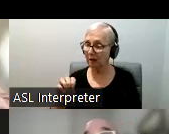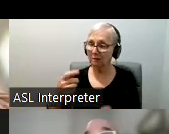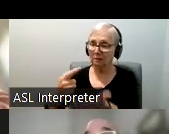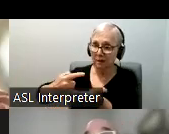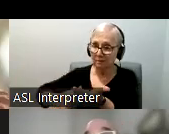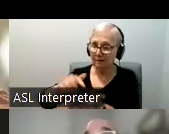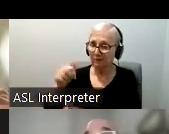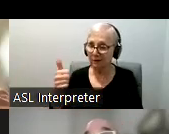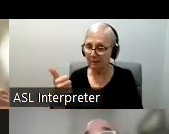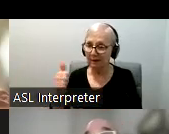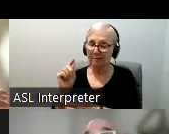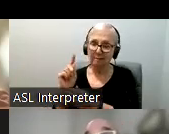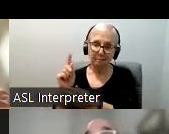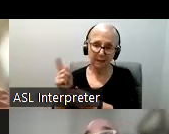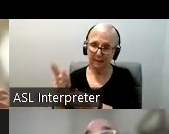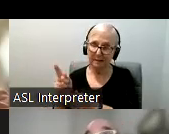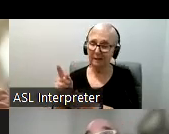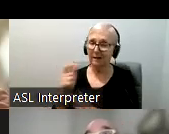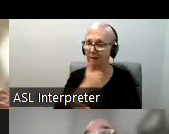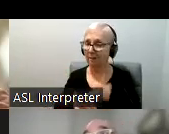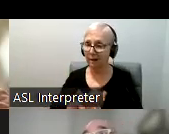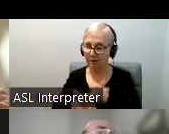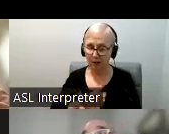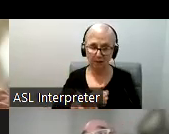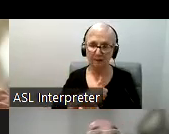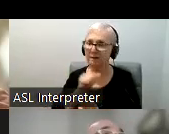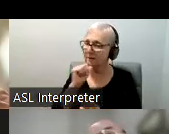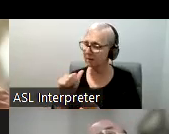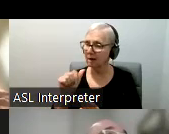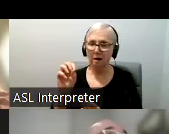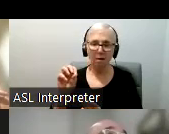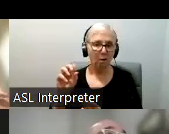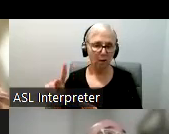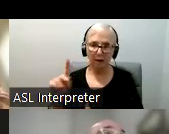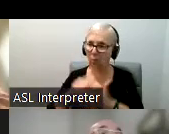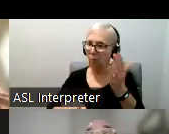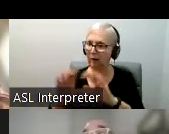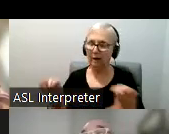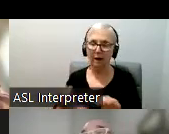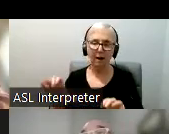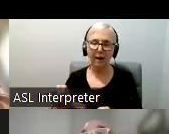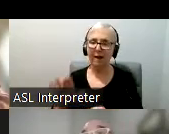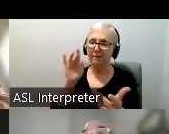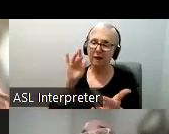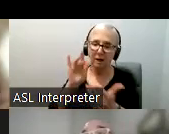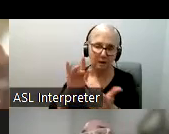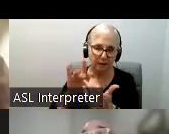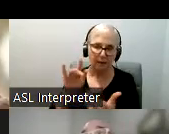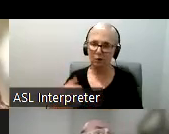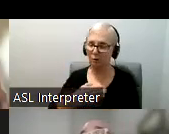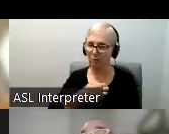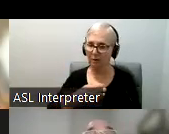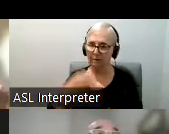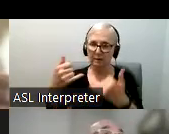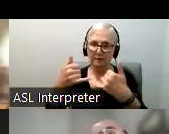her violating my consent. This is not okay what has been done to me. I have reached out to your grievance line. Don't give me your